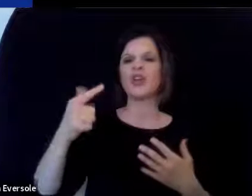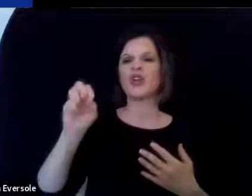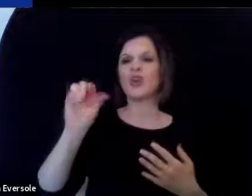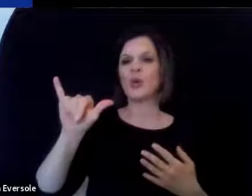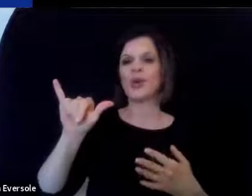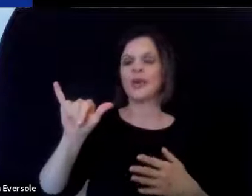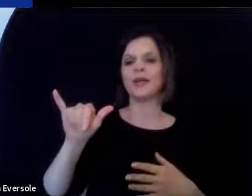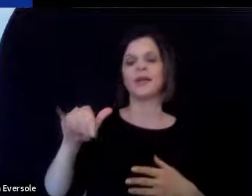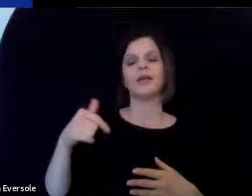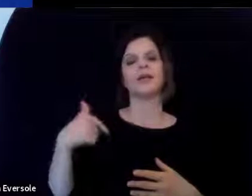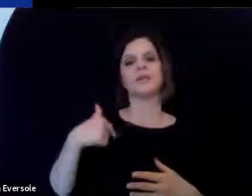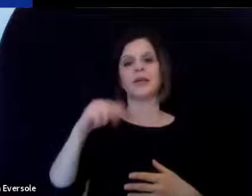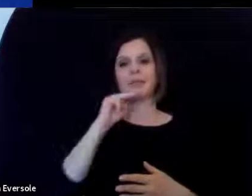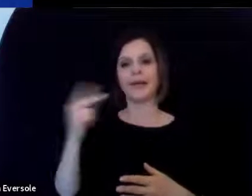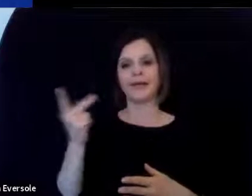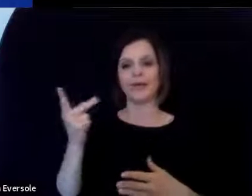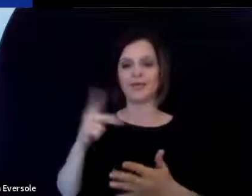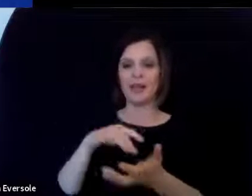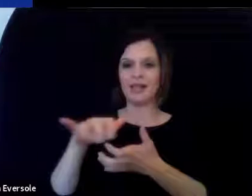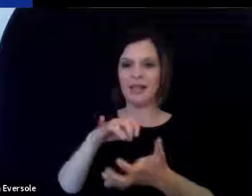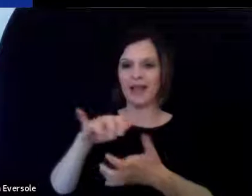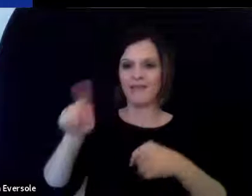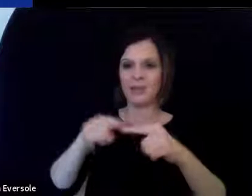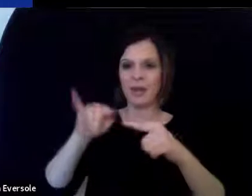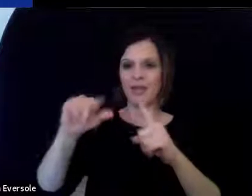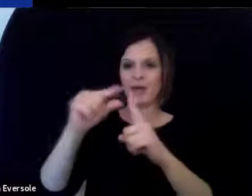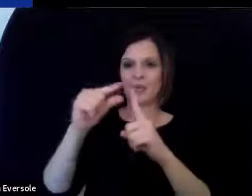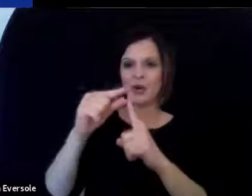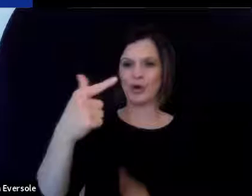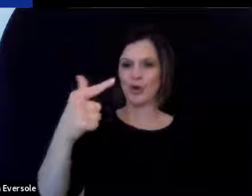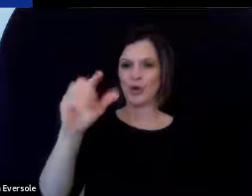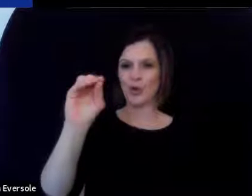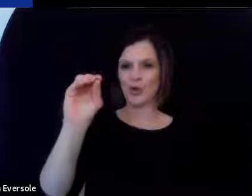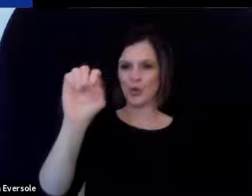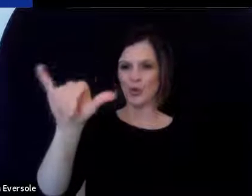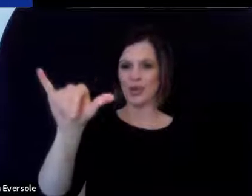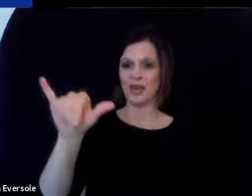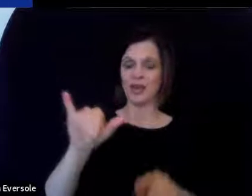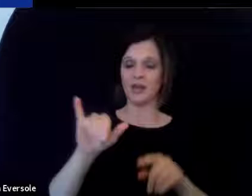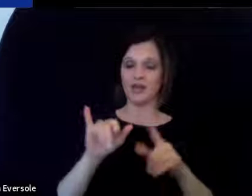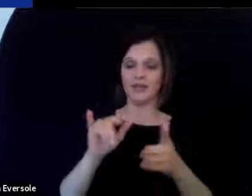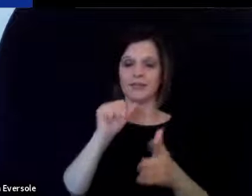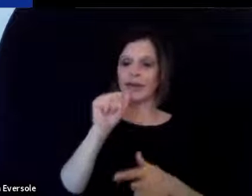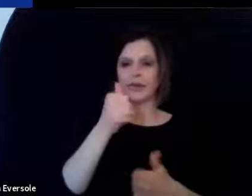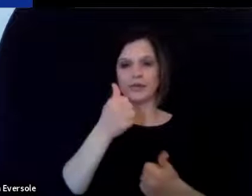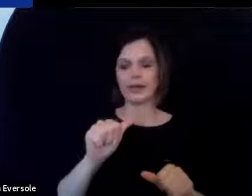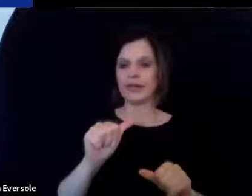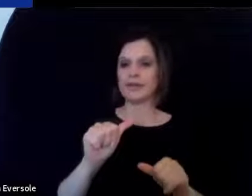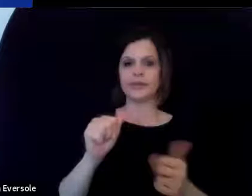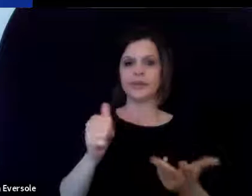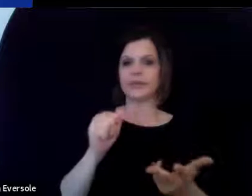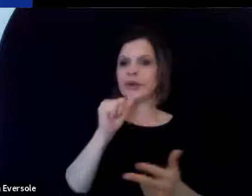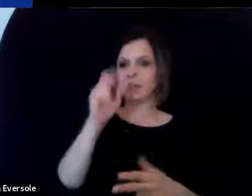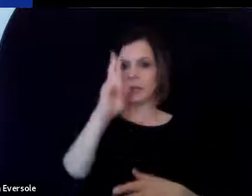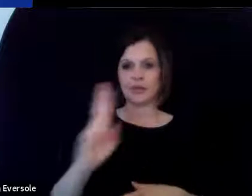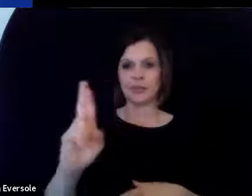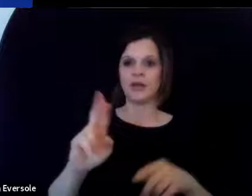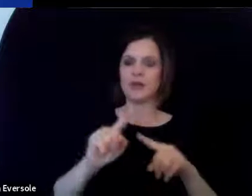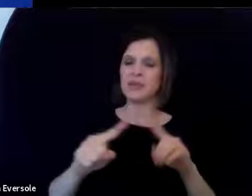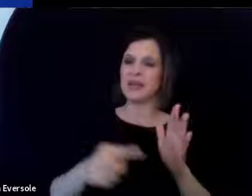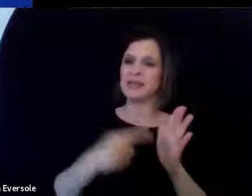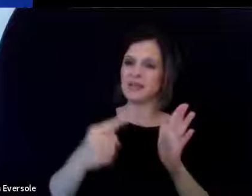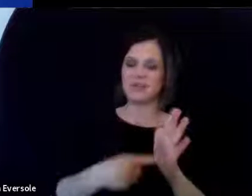word, we're not trying to be disrespectful, but sometimes kids are just gooey and they have goopy noses or frequent